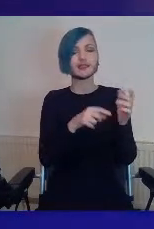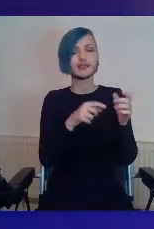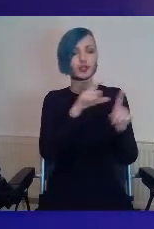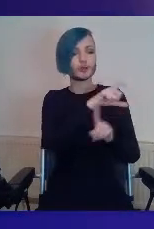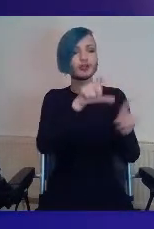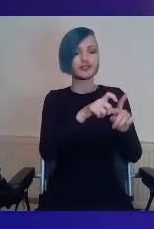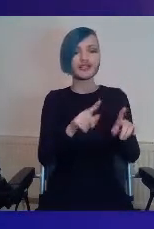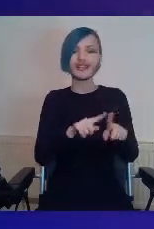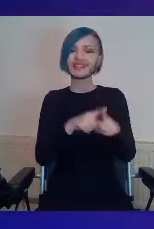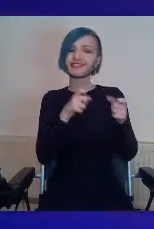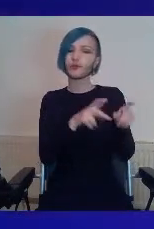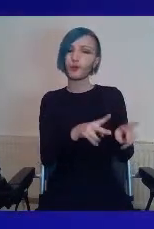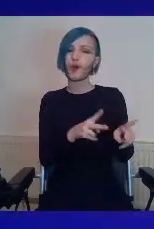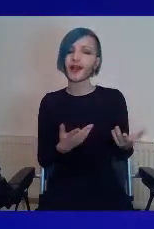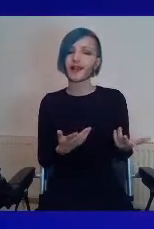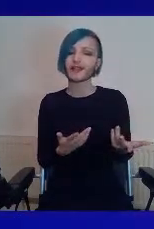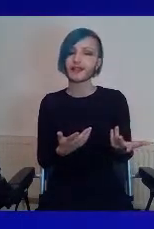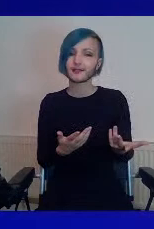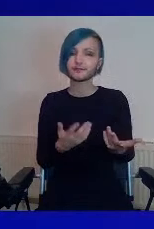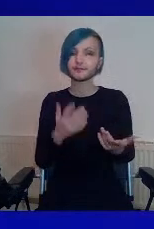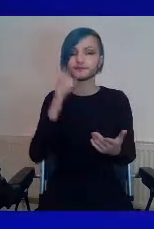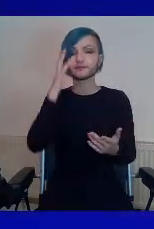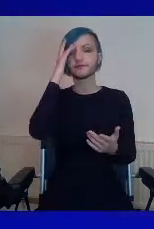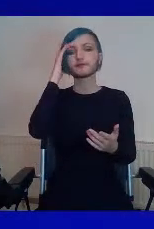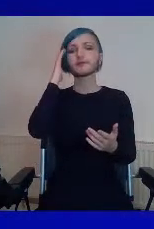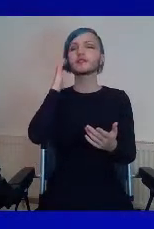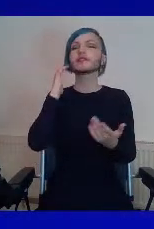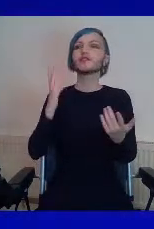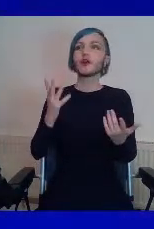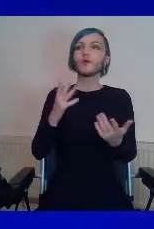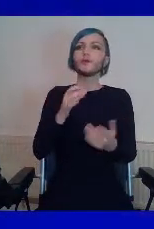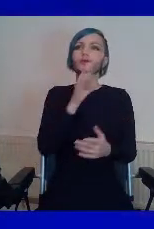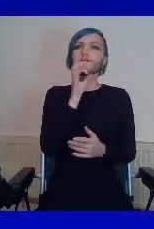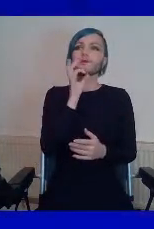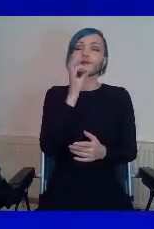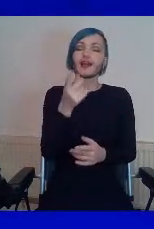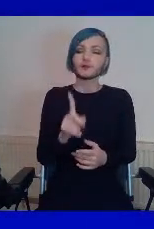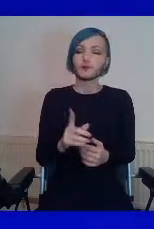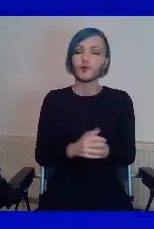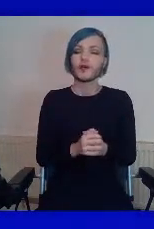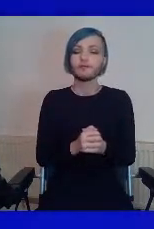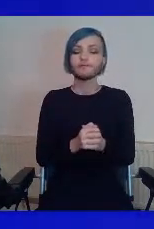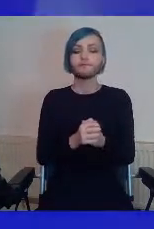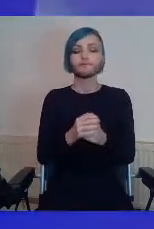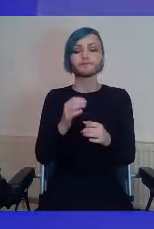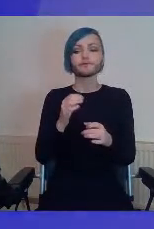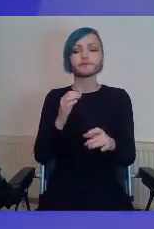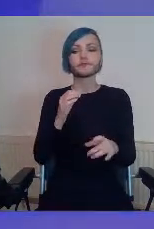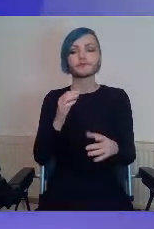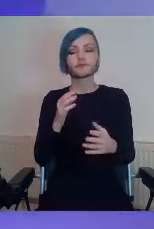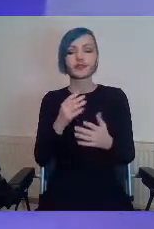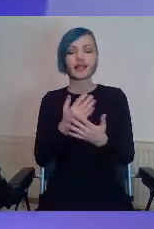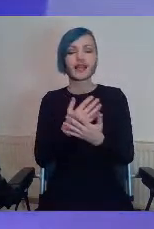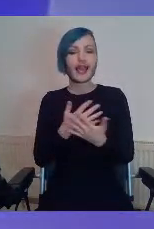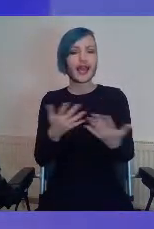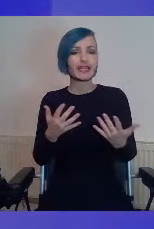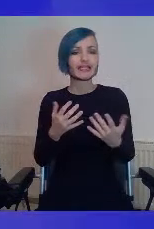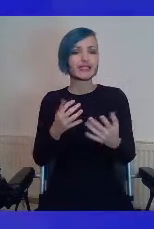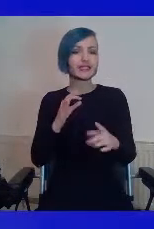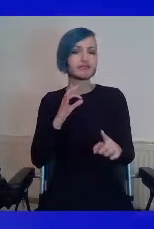I guess what I'm asking now is, in terms of, is there any political parties that that